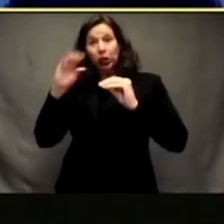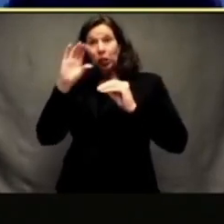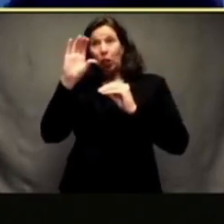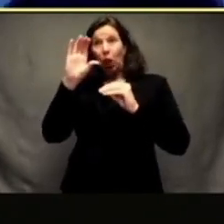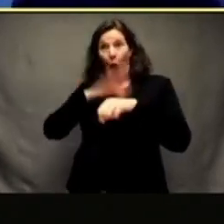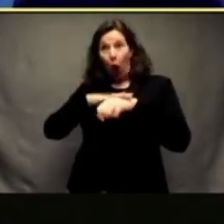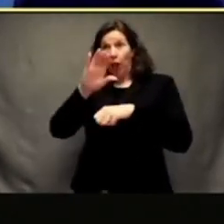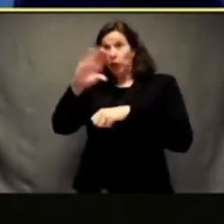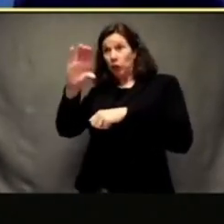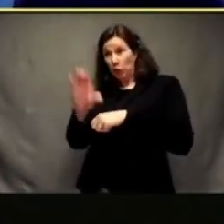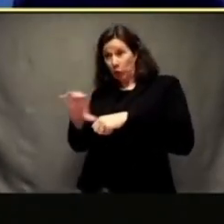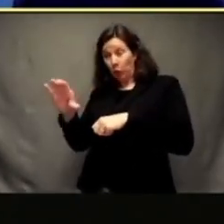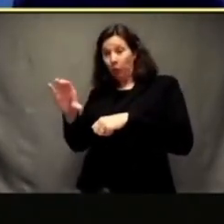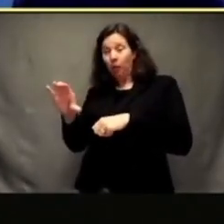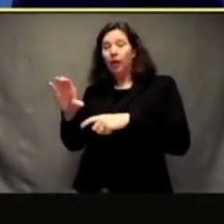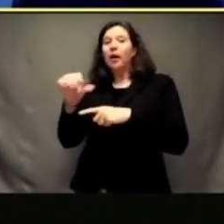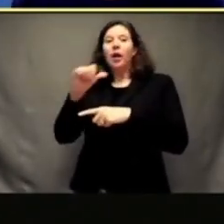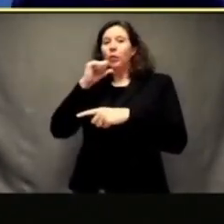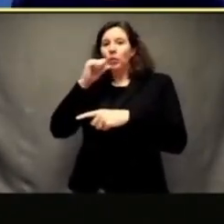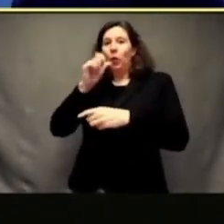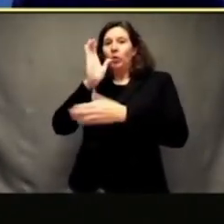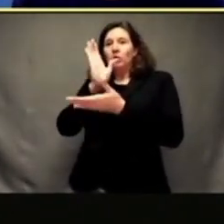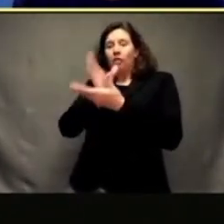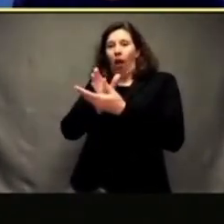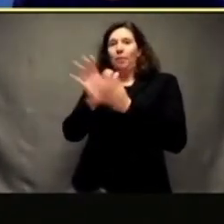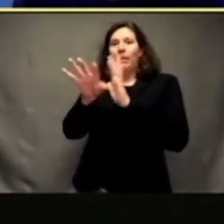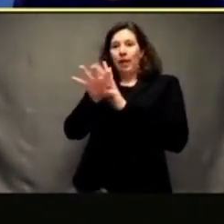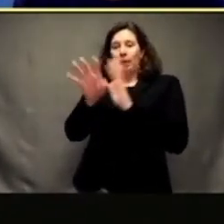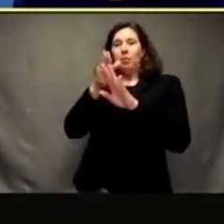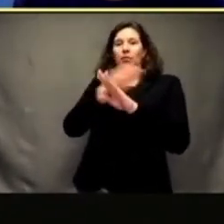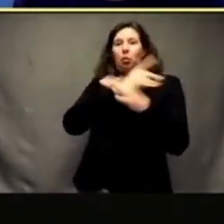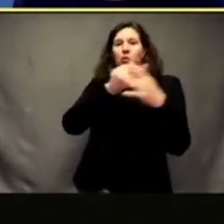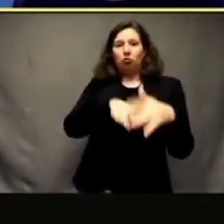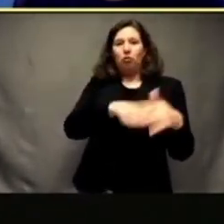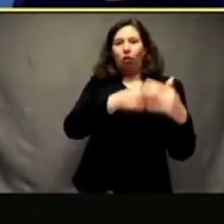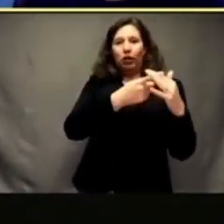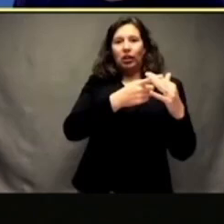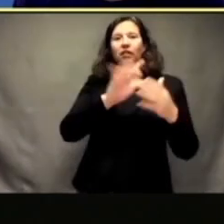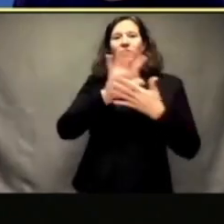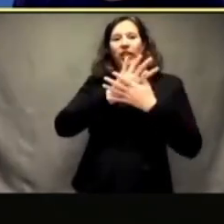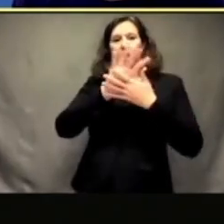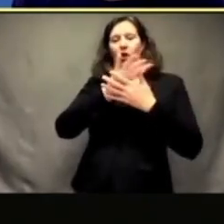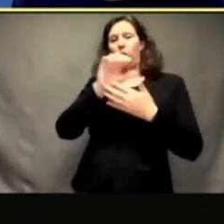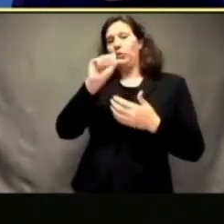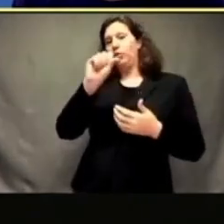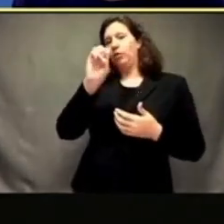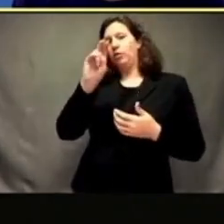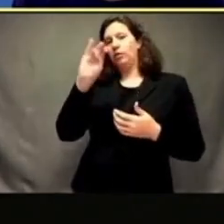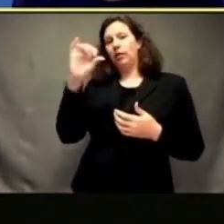don't stop the camera before starting video sensing.